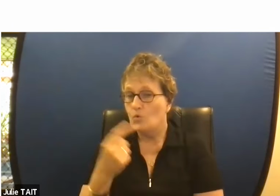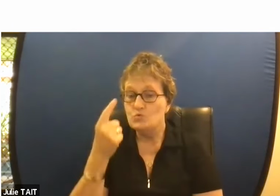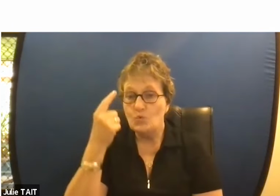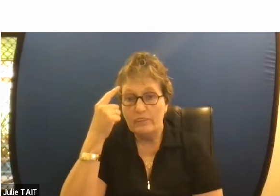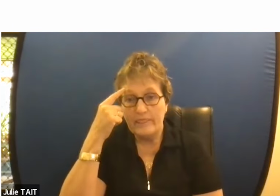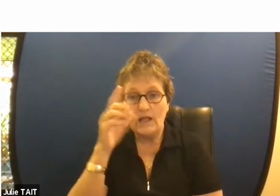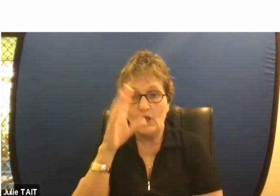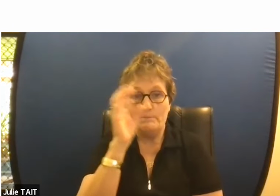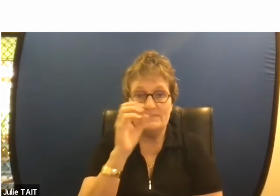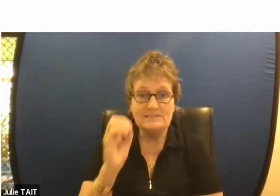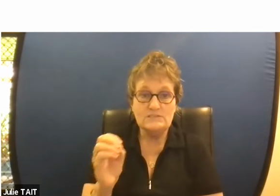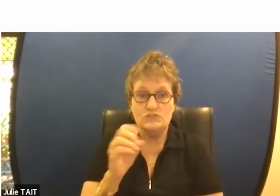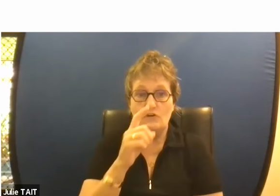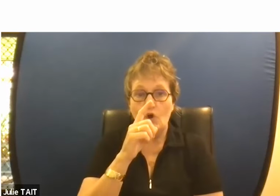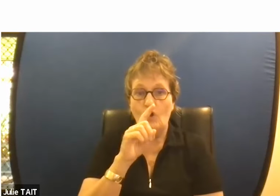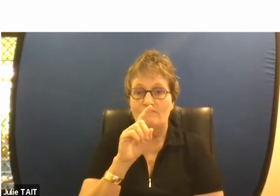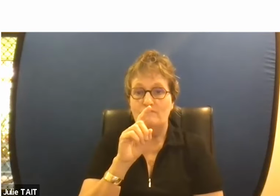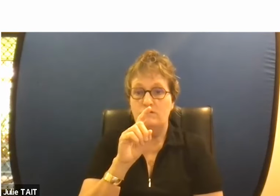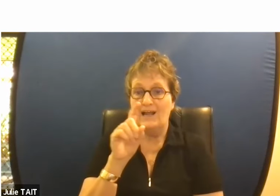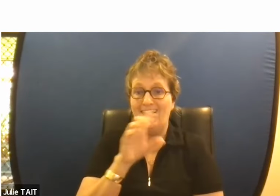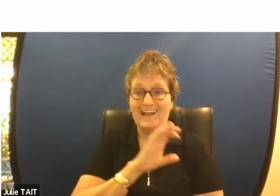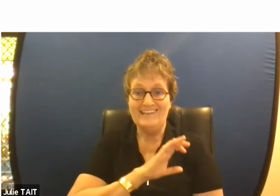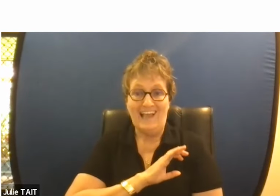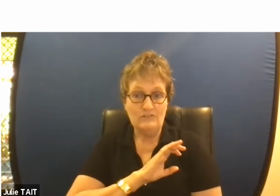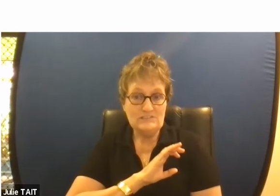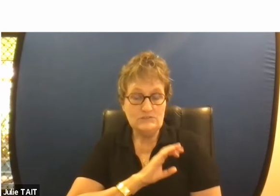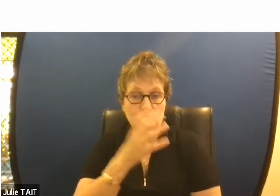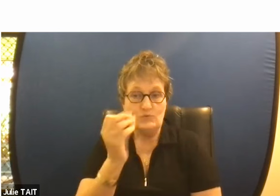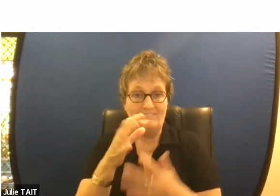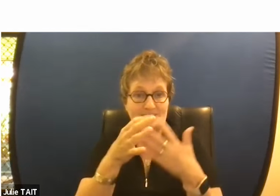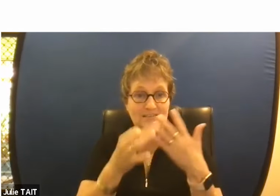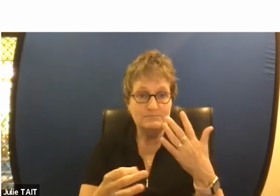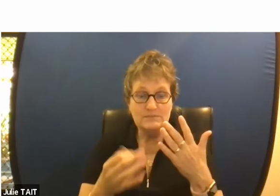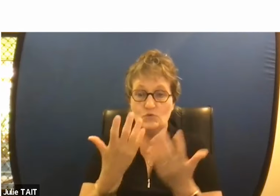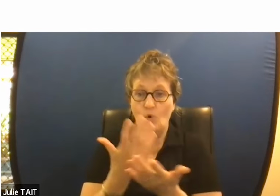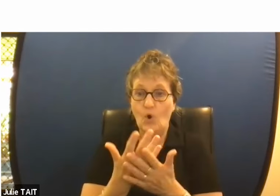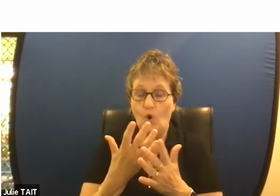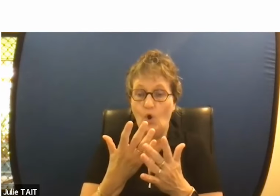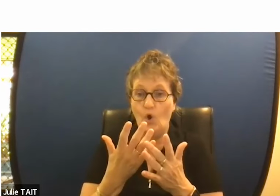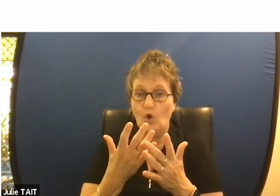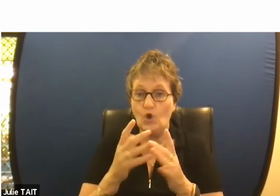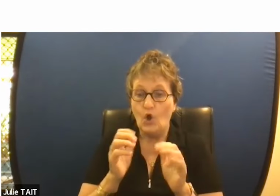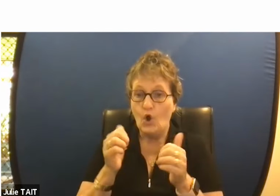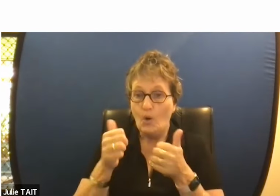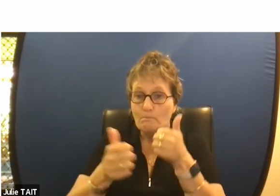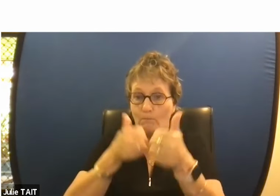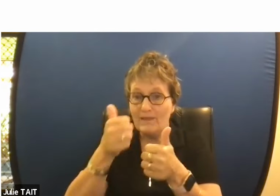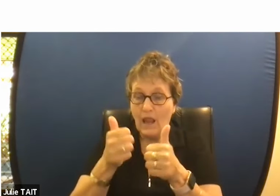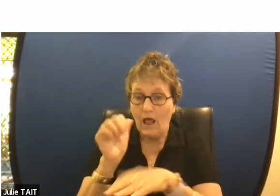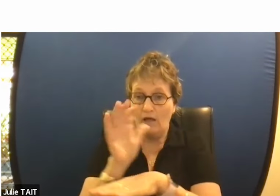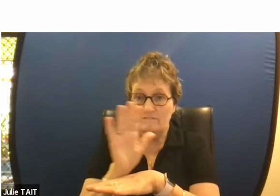the percentage of characters with disability has been represented in popular films?